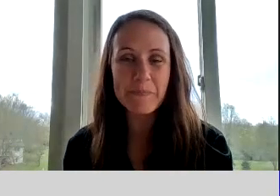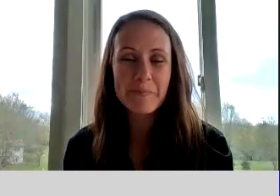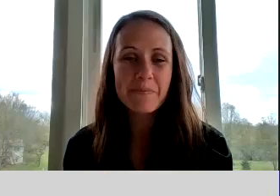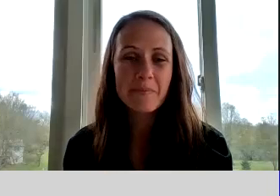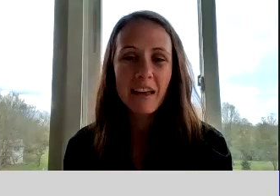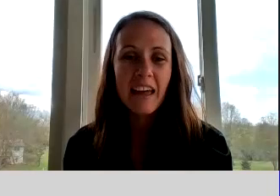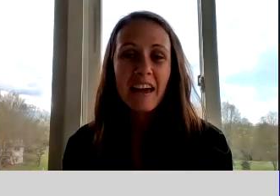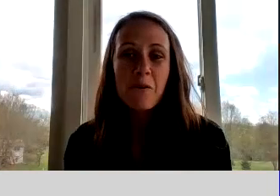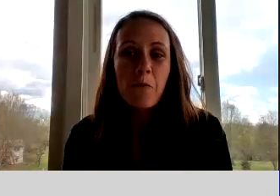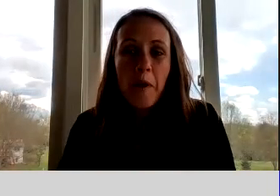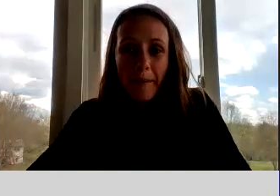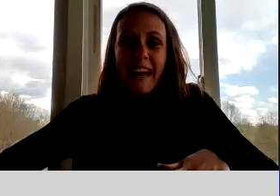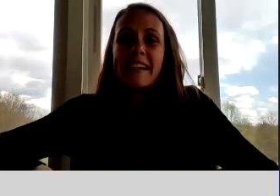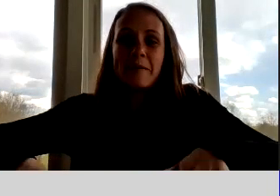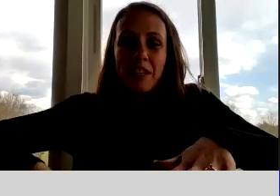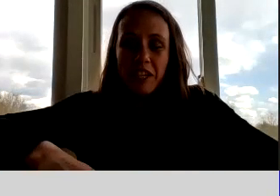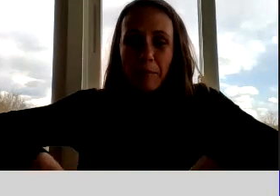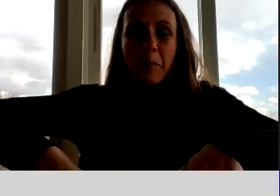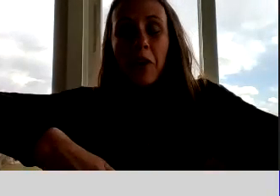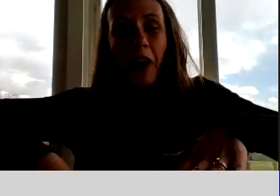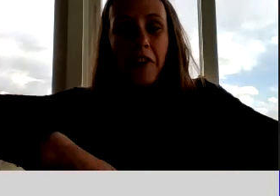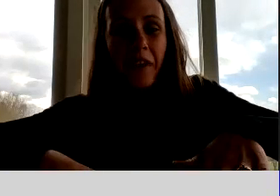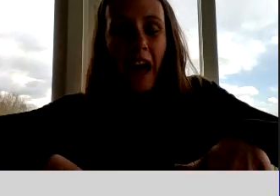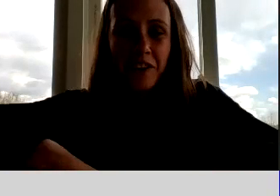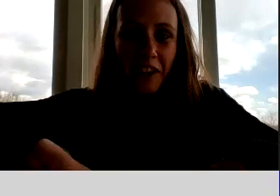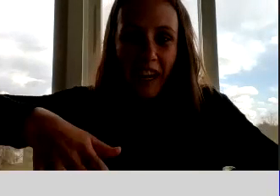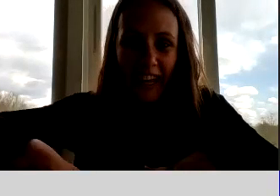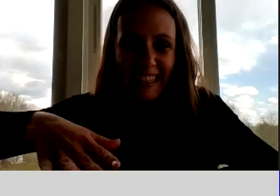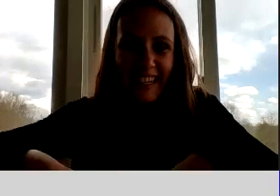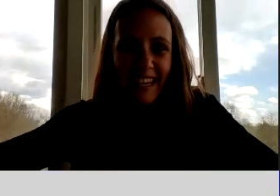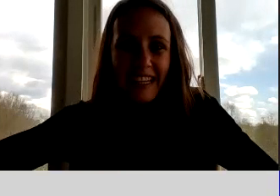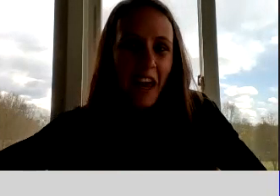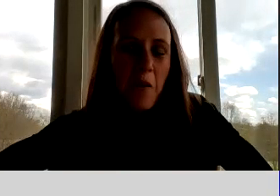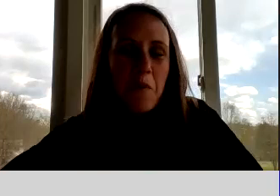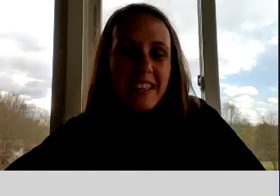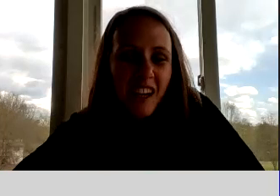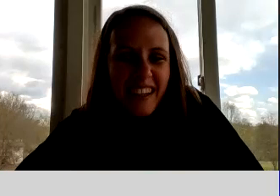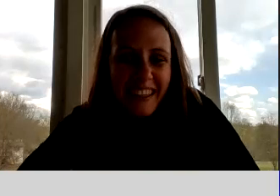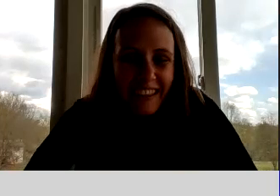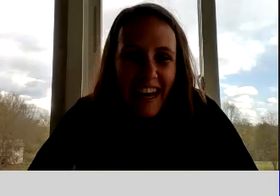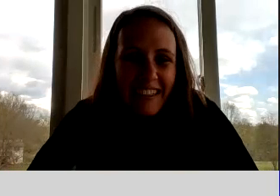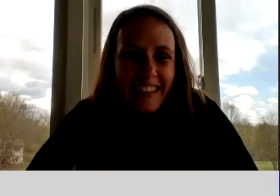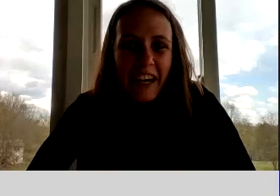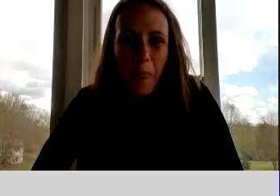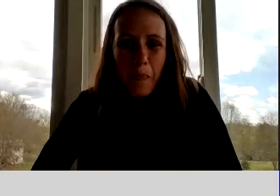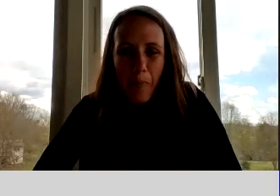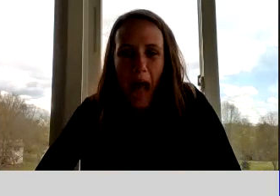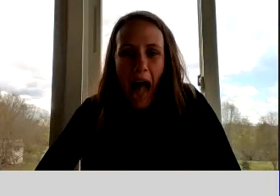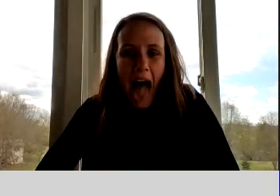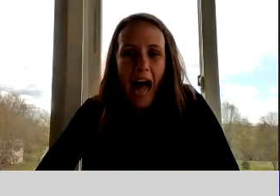farm. We pretended to be sheep. We crawled around on our hands and knees and we stuck our tongues out and